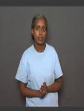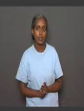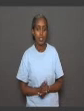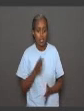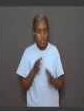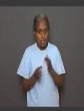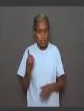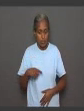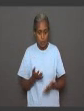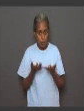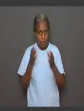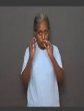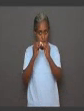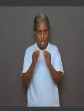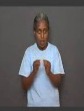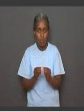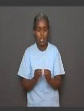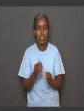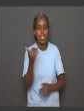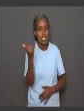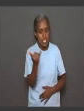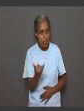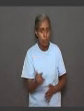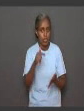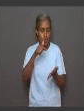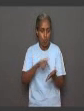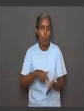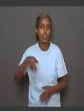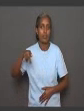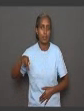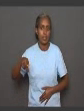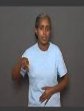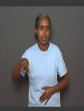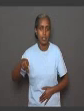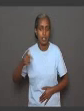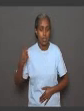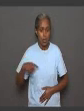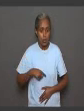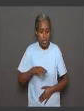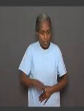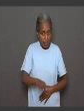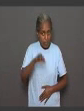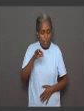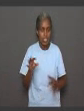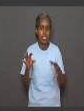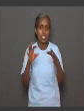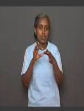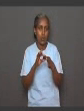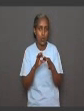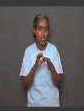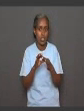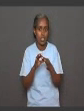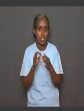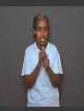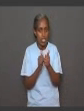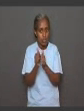If we want to calculate the image of point P, we can find its coordinates through